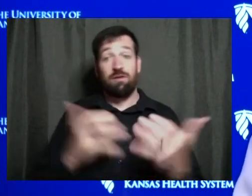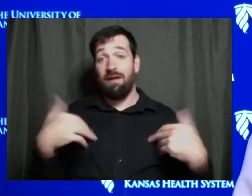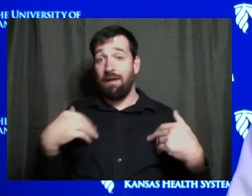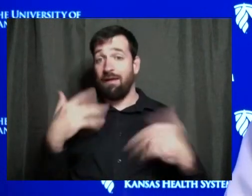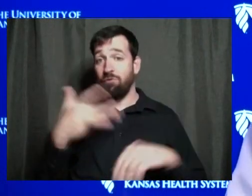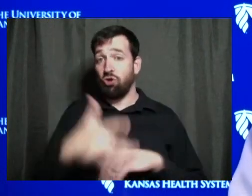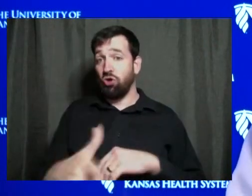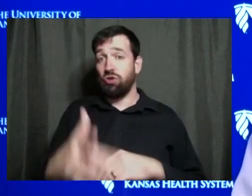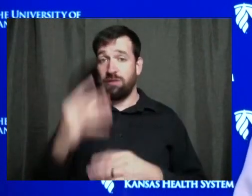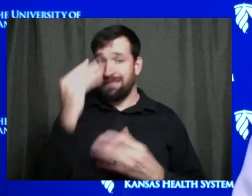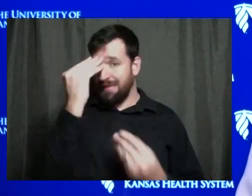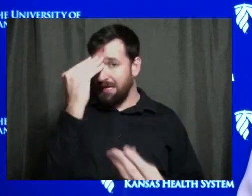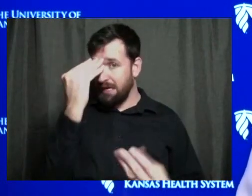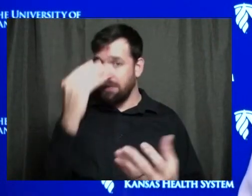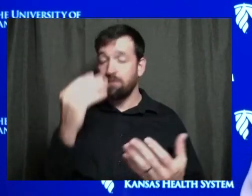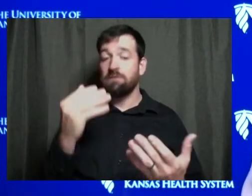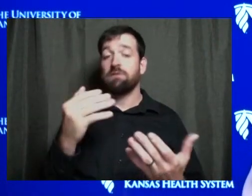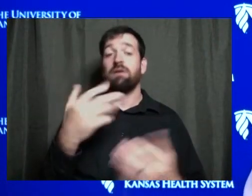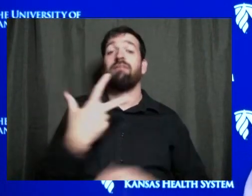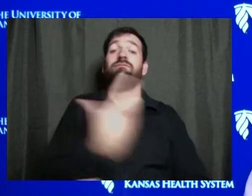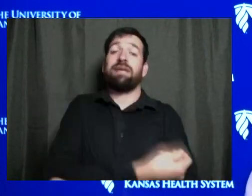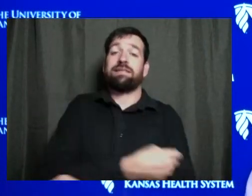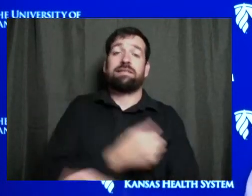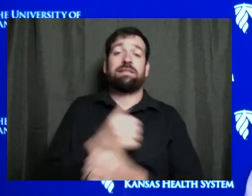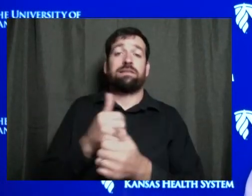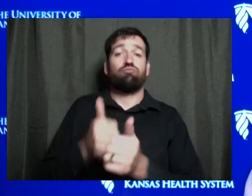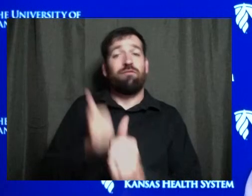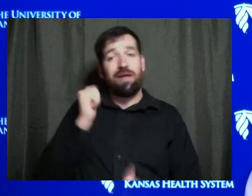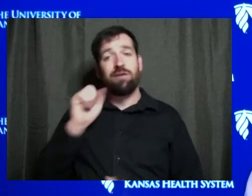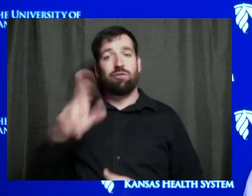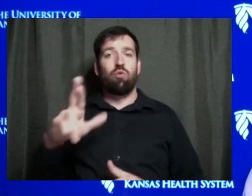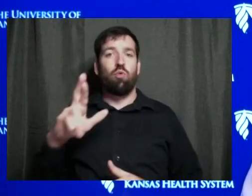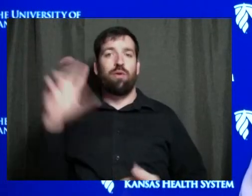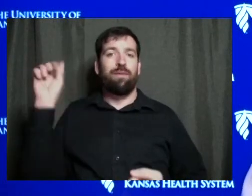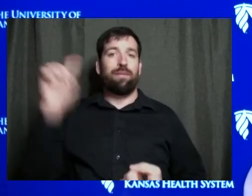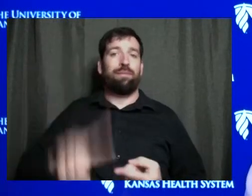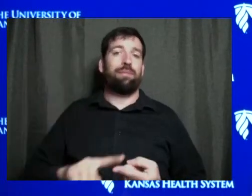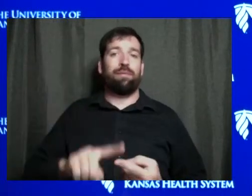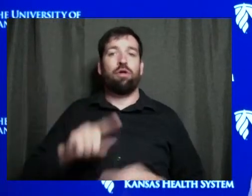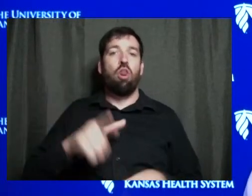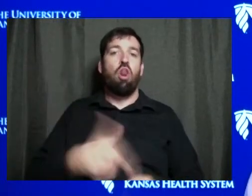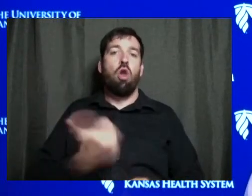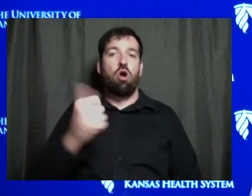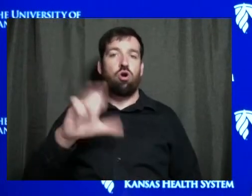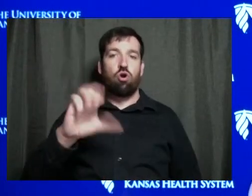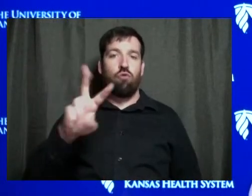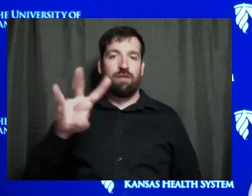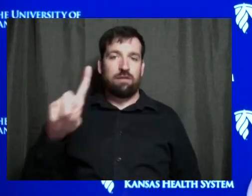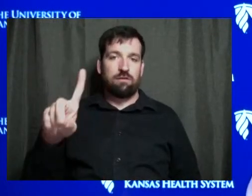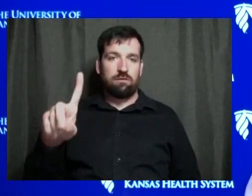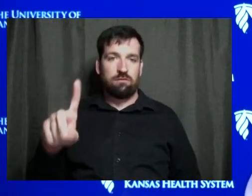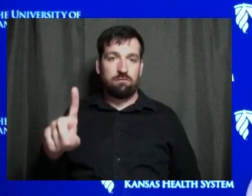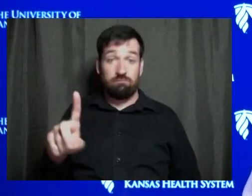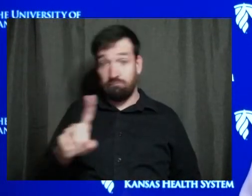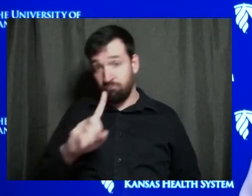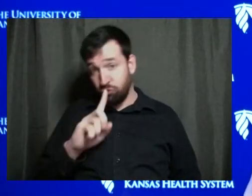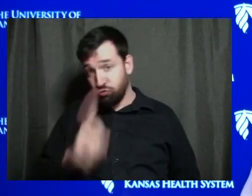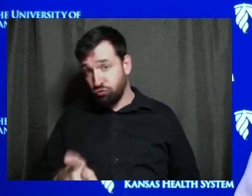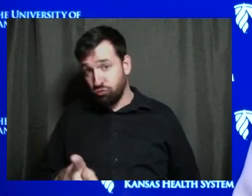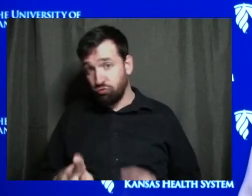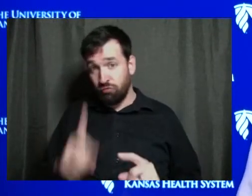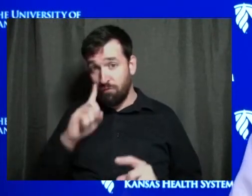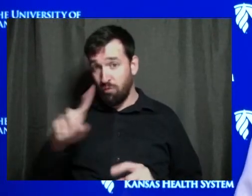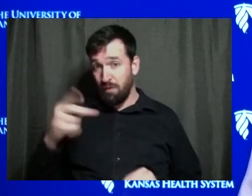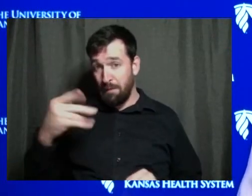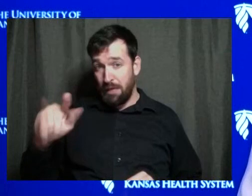that vaccination helps prevent or decrease that risk of long haul or long COVID. I don't know that this would be true for the pill as well. So I think point.